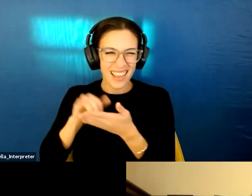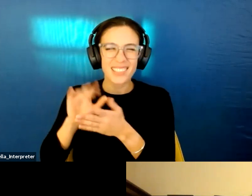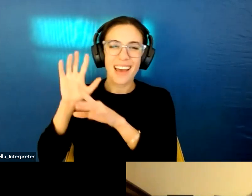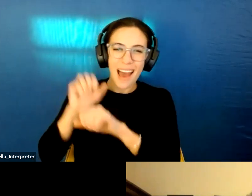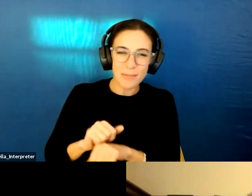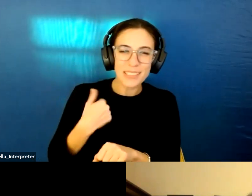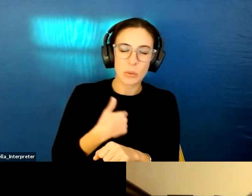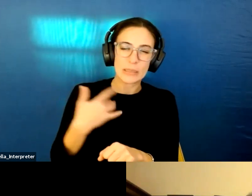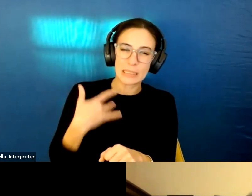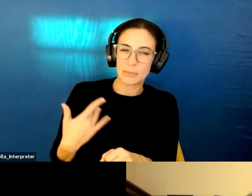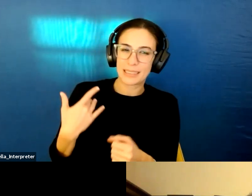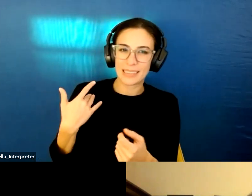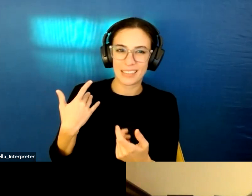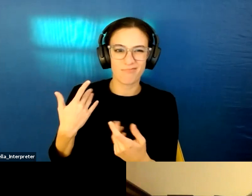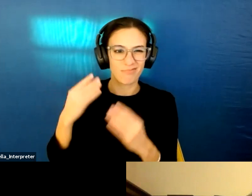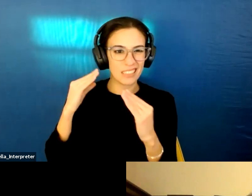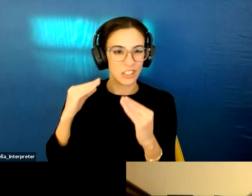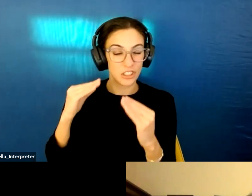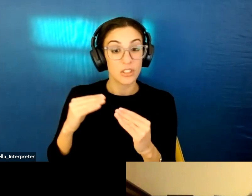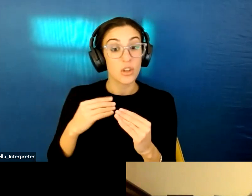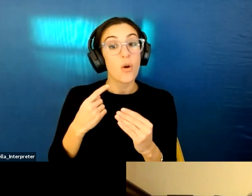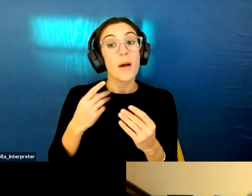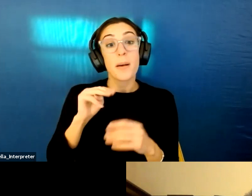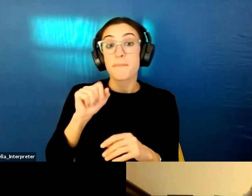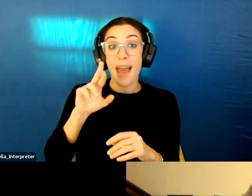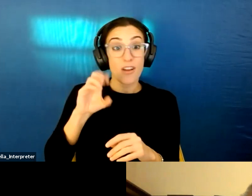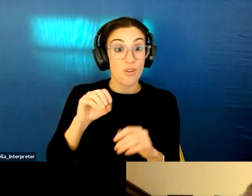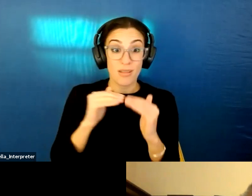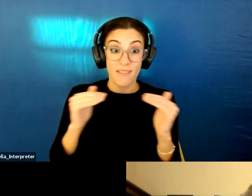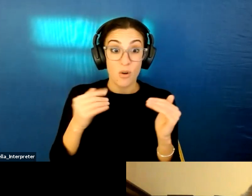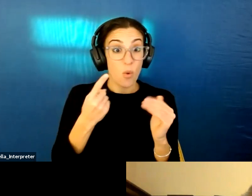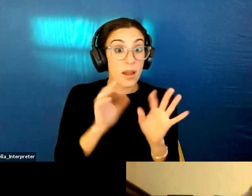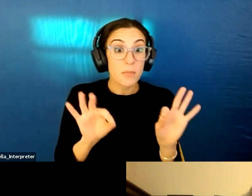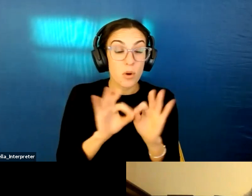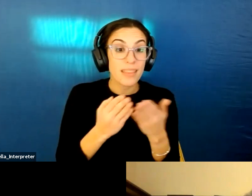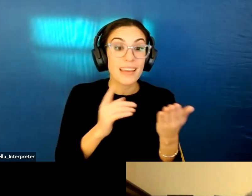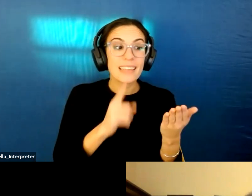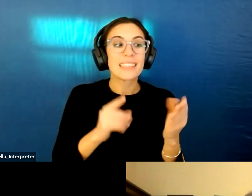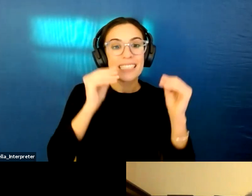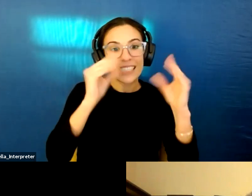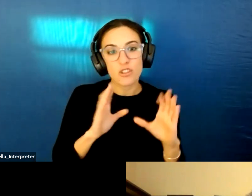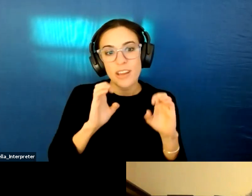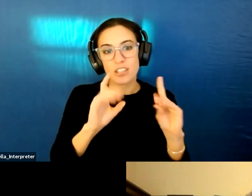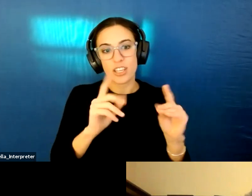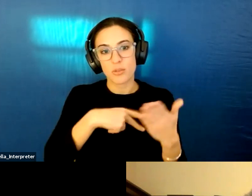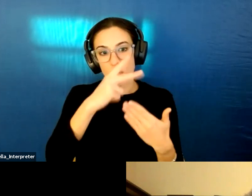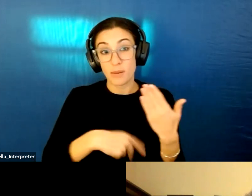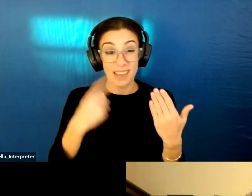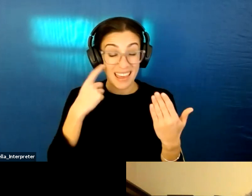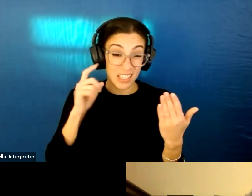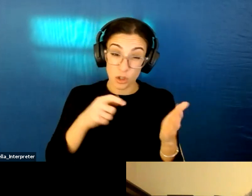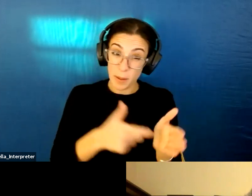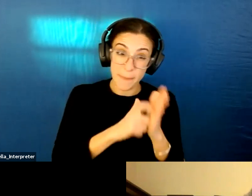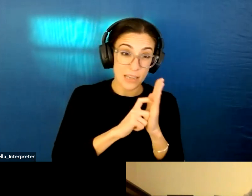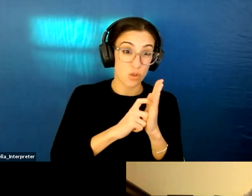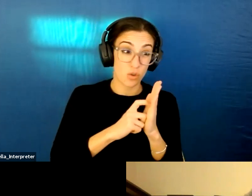macro level, one important side of intervention is teacher education programs. I think it should be mandatory, quite frankly, that all